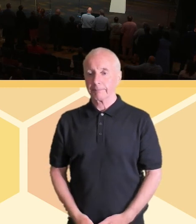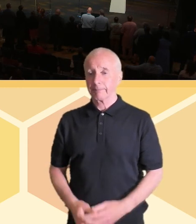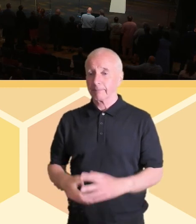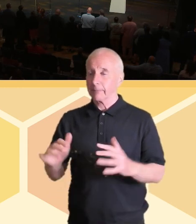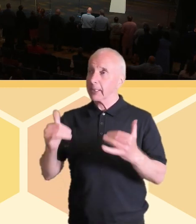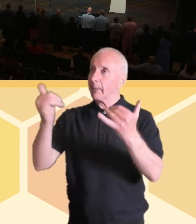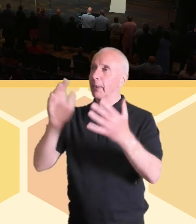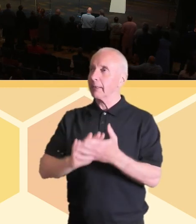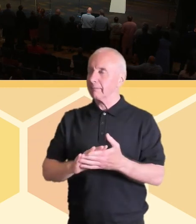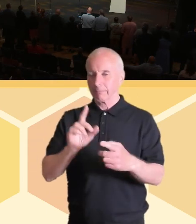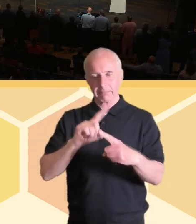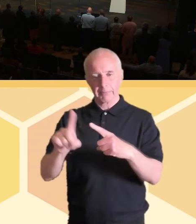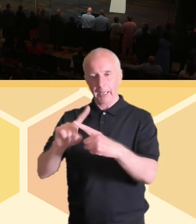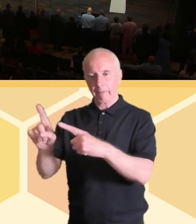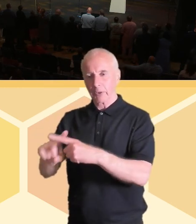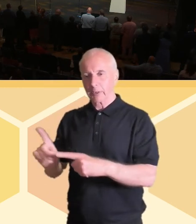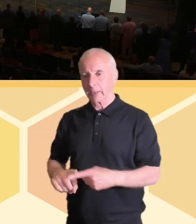Celebrating diversity.